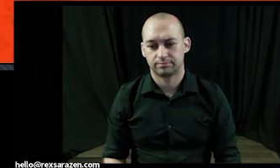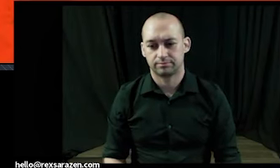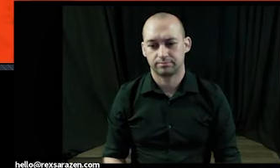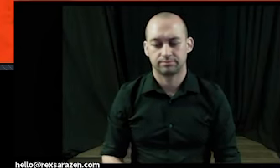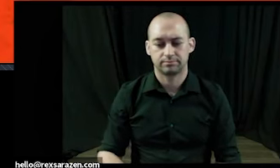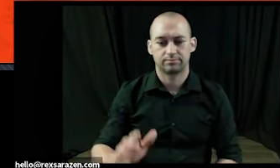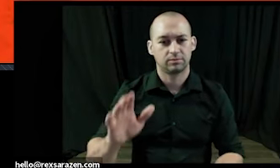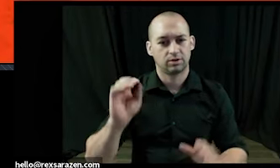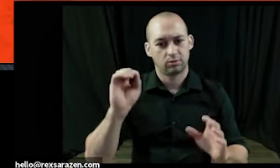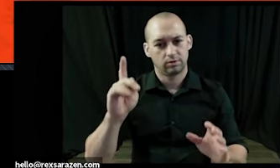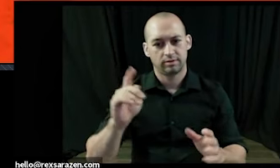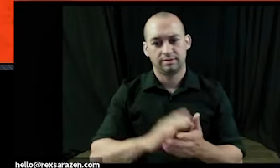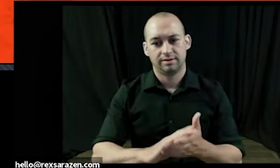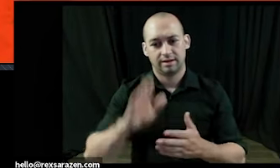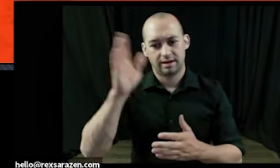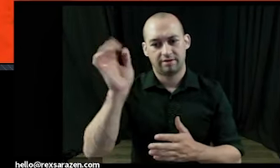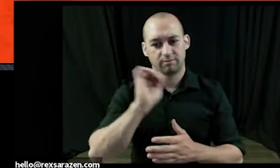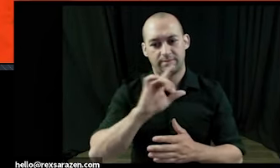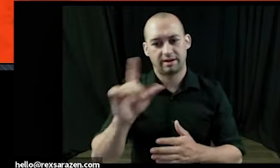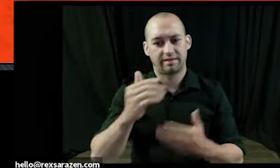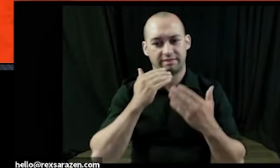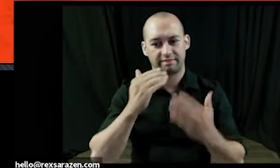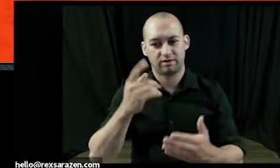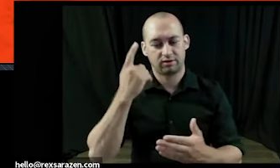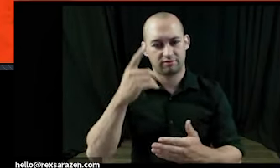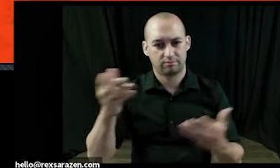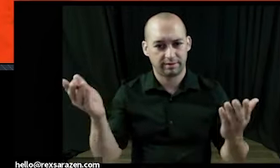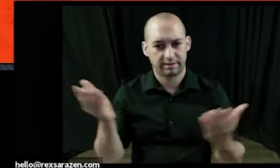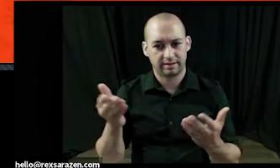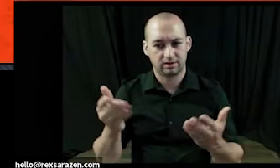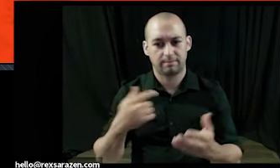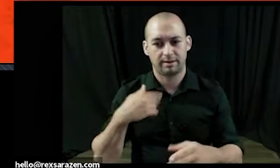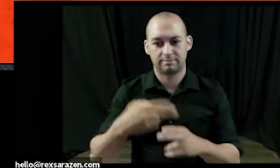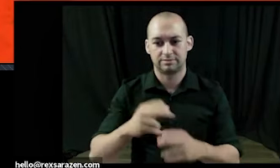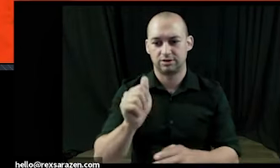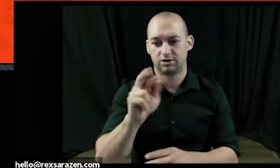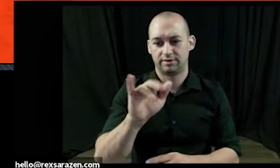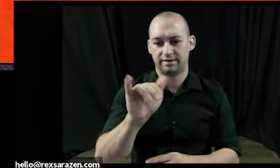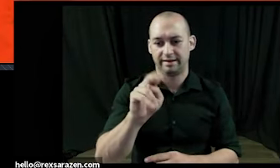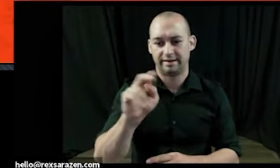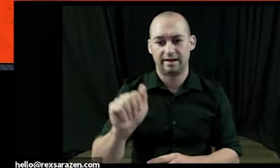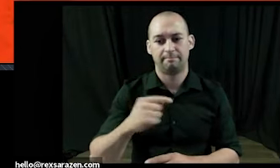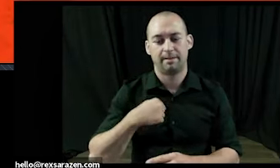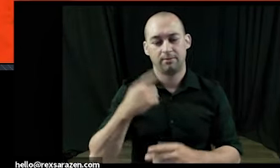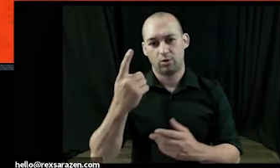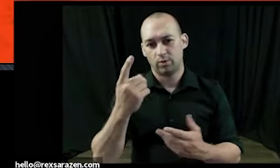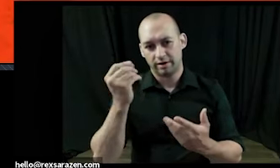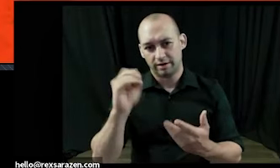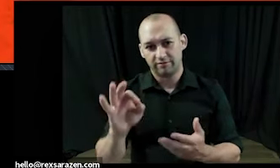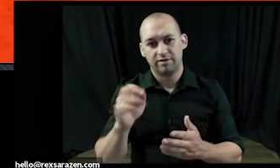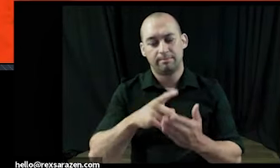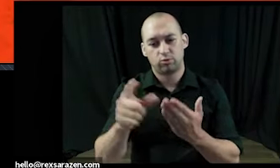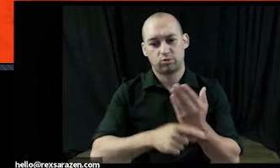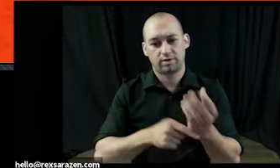All right. Hi, everyone. Thank you so much for being here. My name is Ariana, and I am one of the program managers at